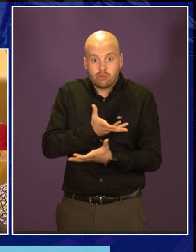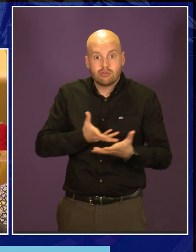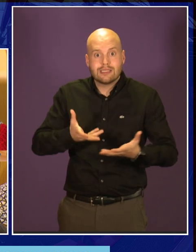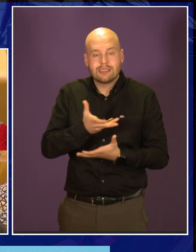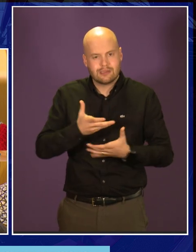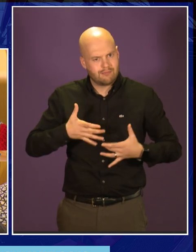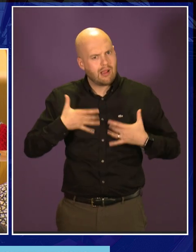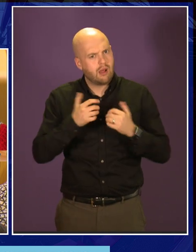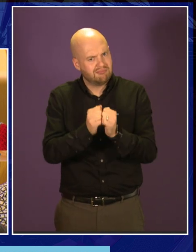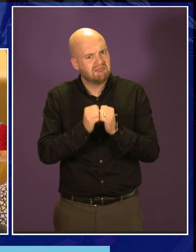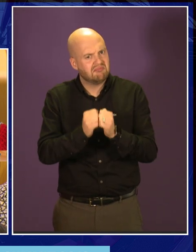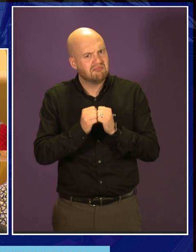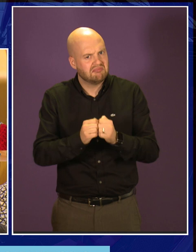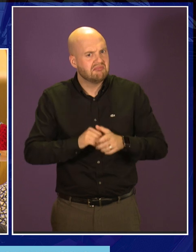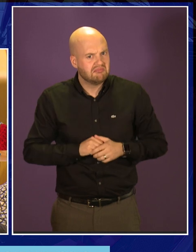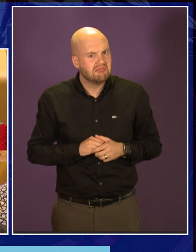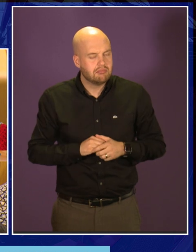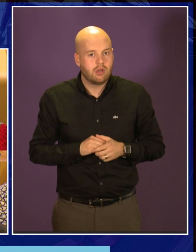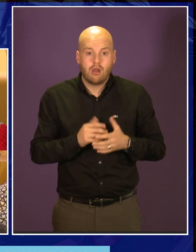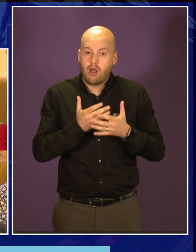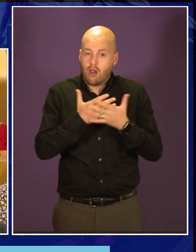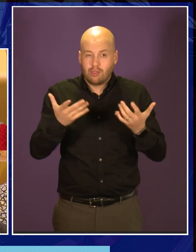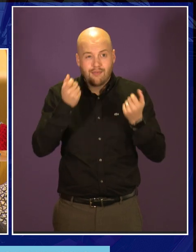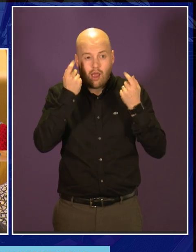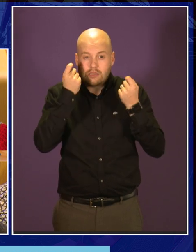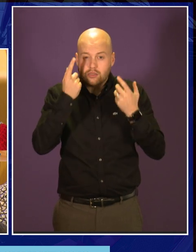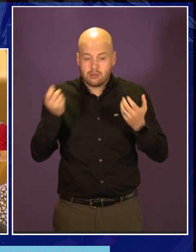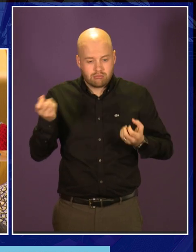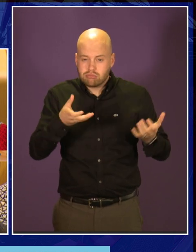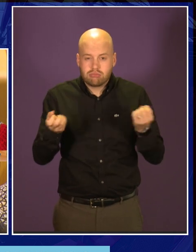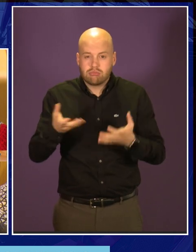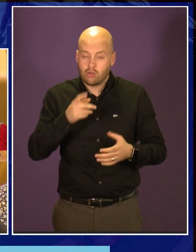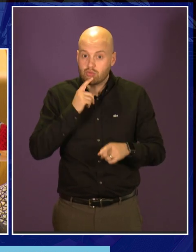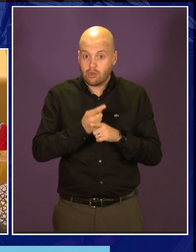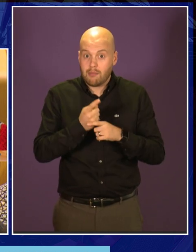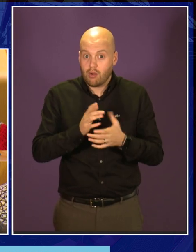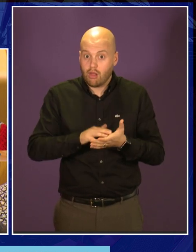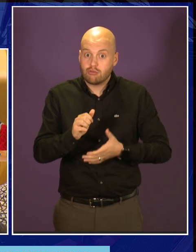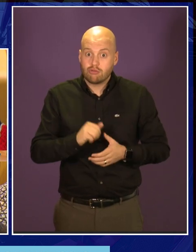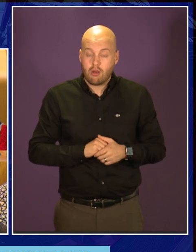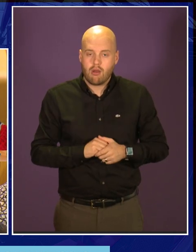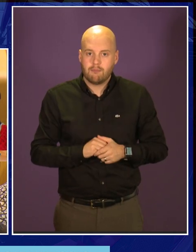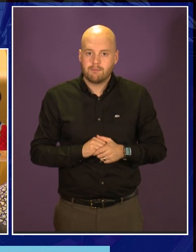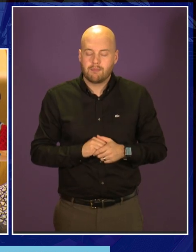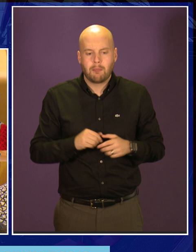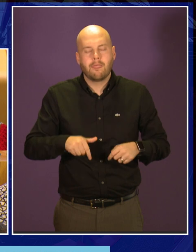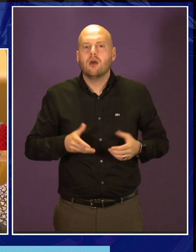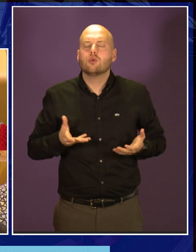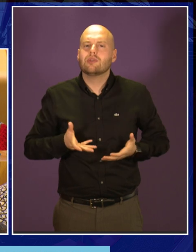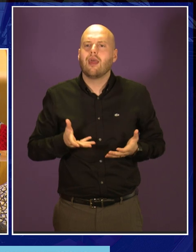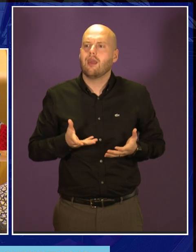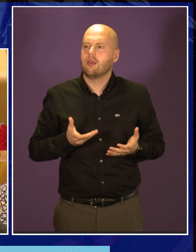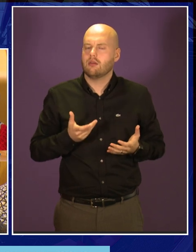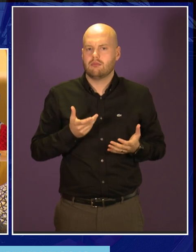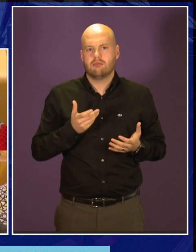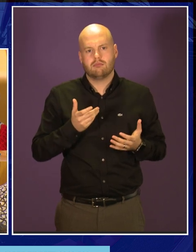productive, with many more ideas around the issue of culture. Today, we are looking at culture from many different